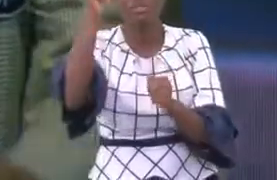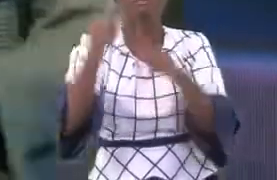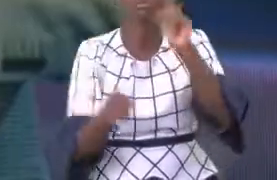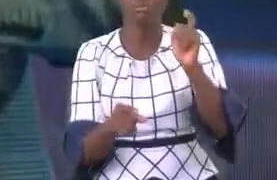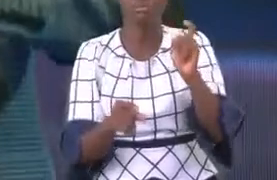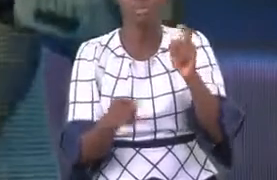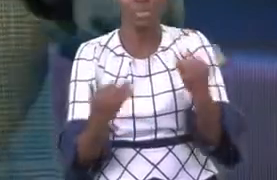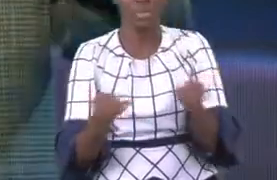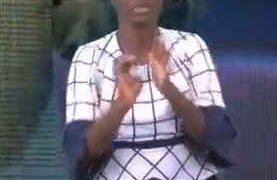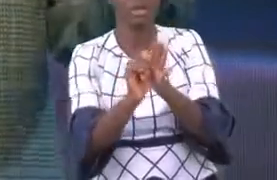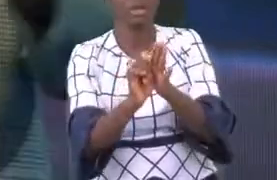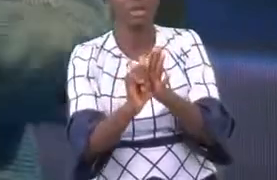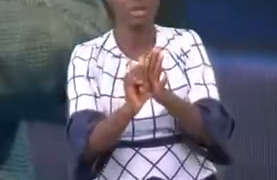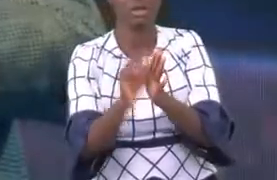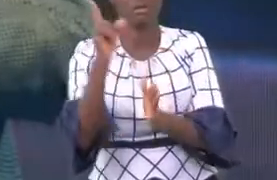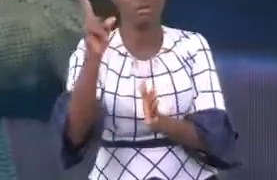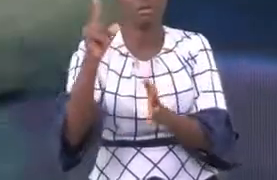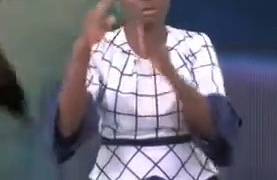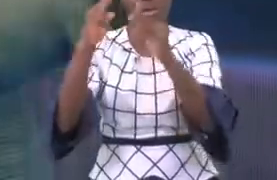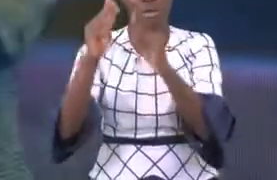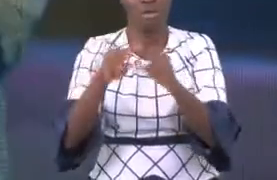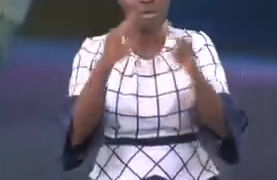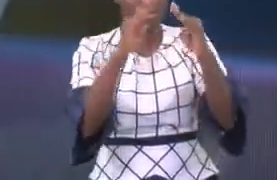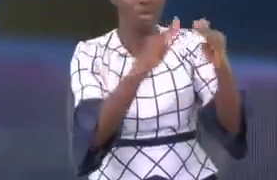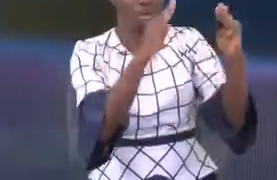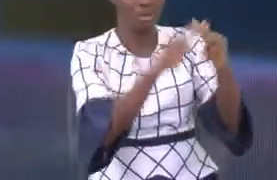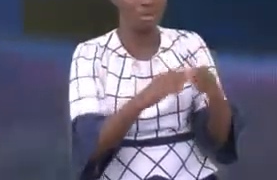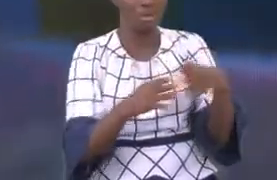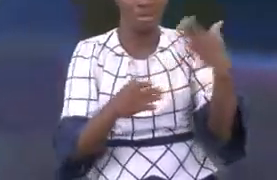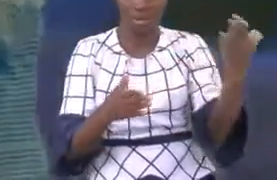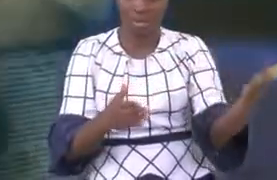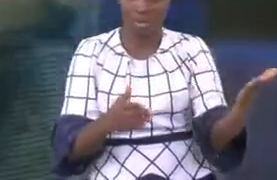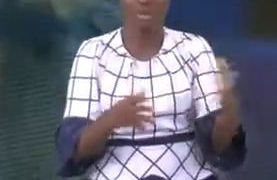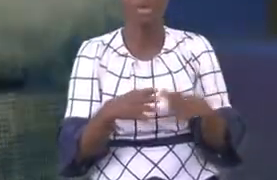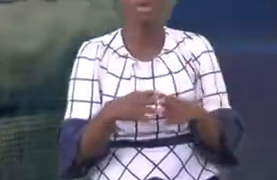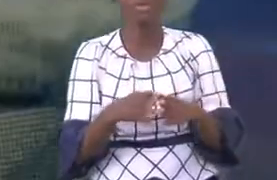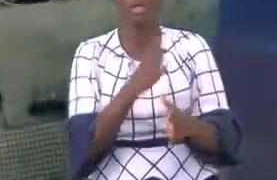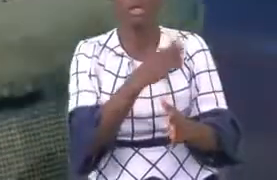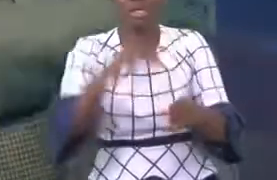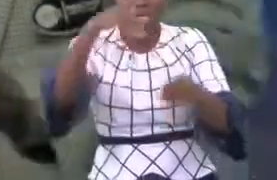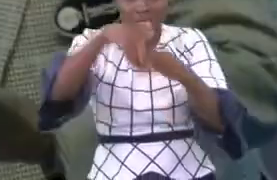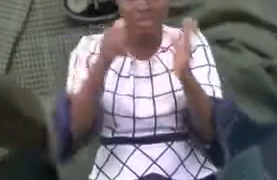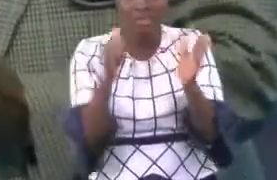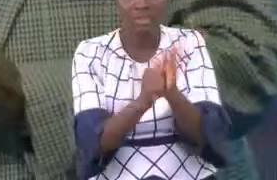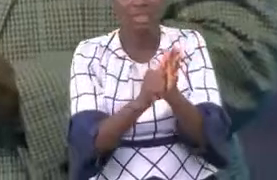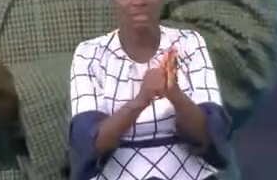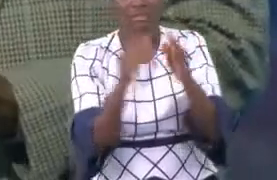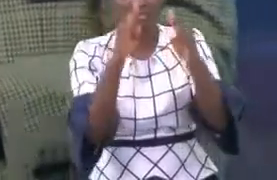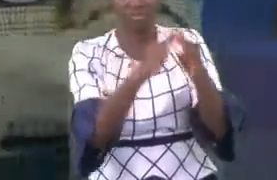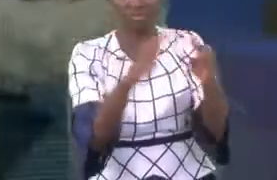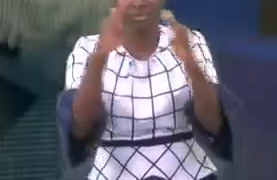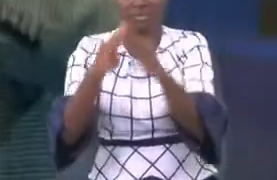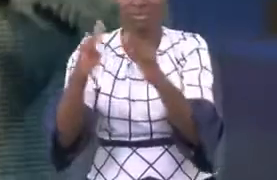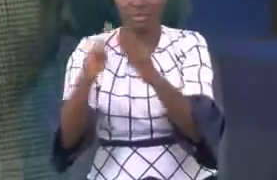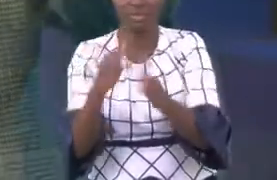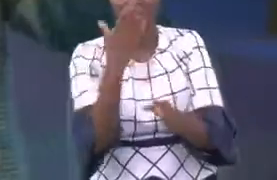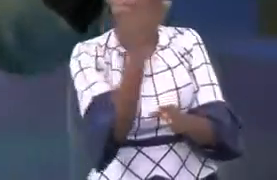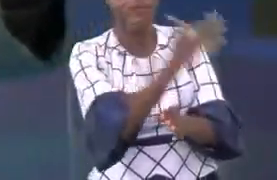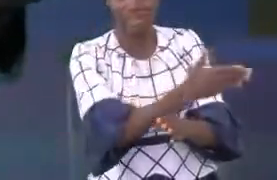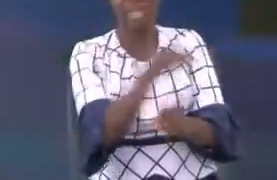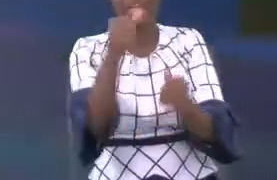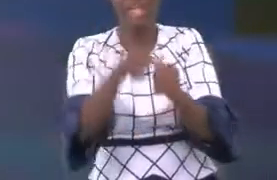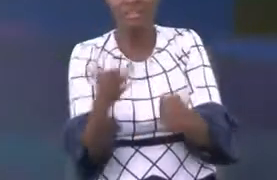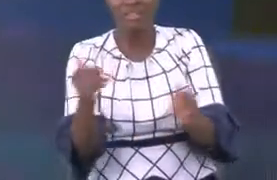has everything you want, everything you desire, everything you want to have. The